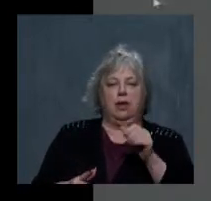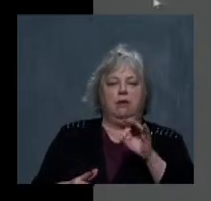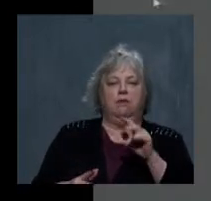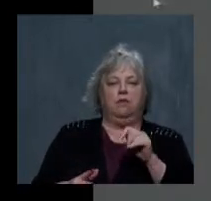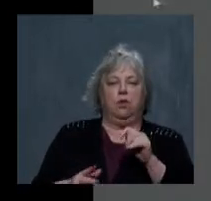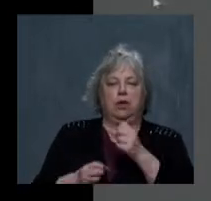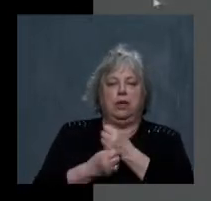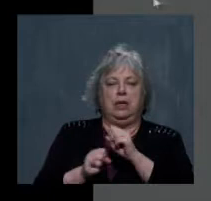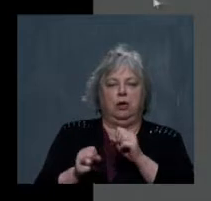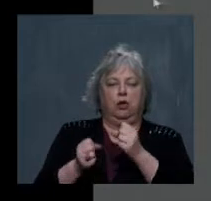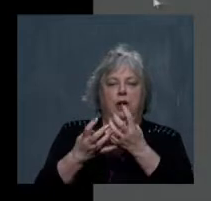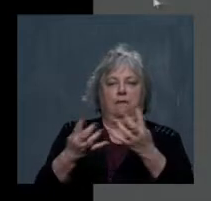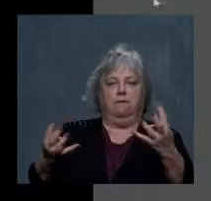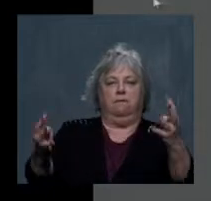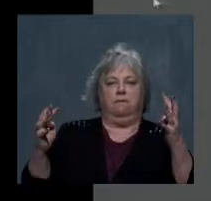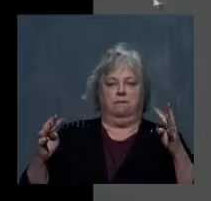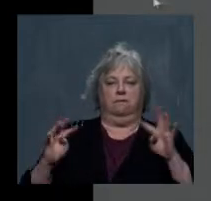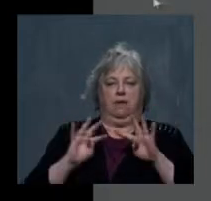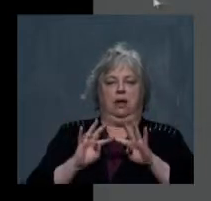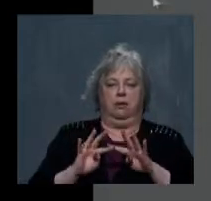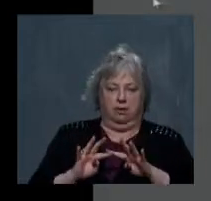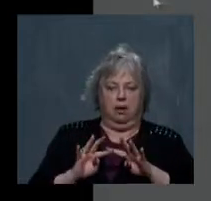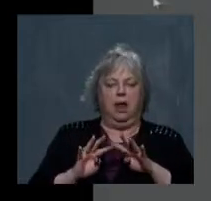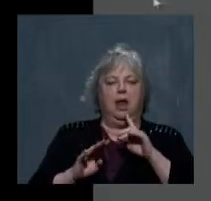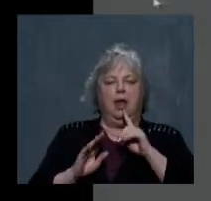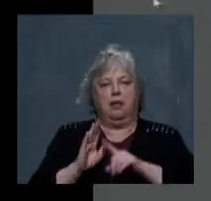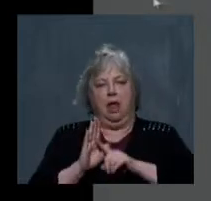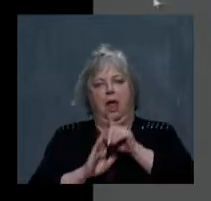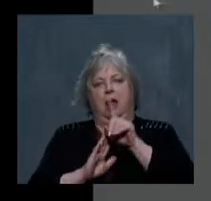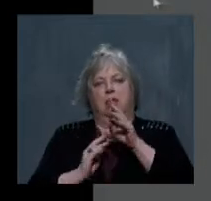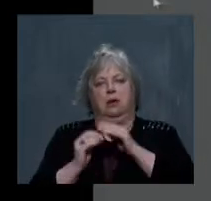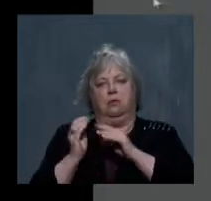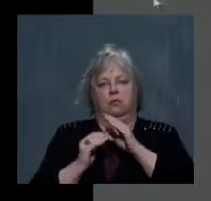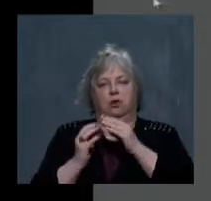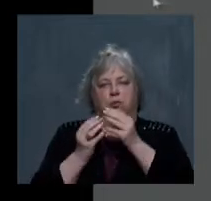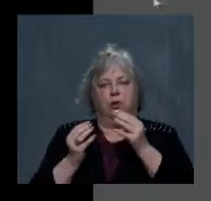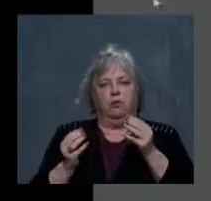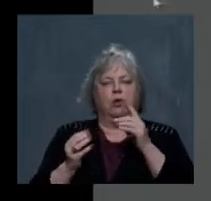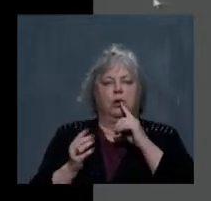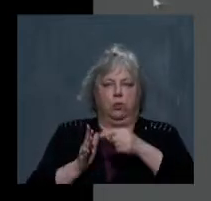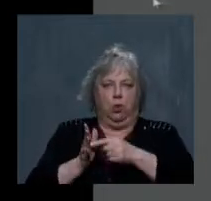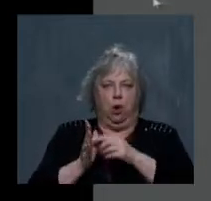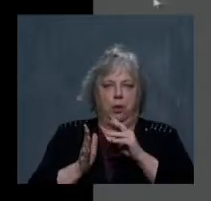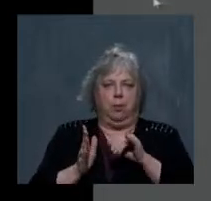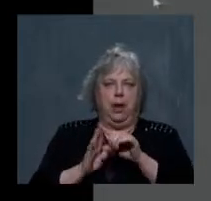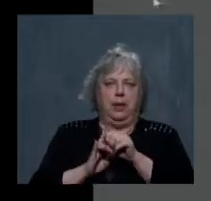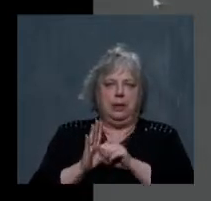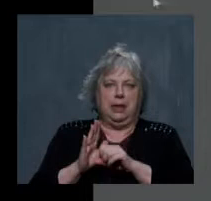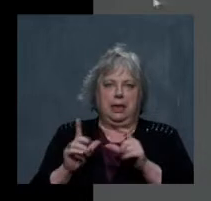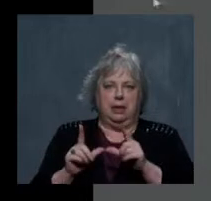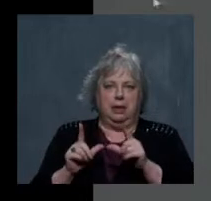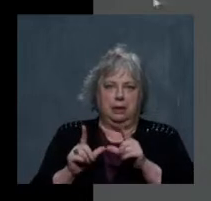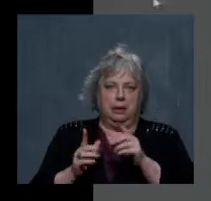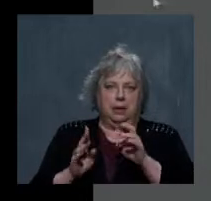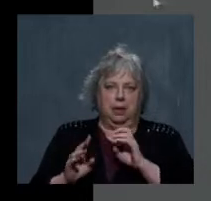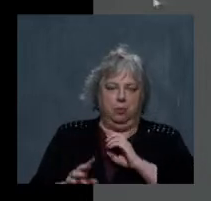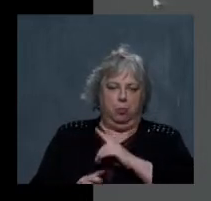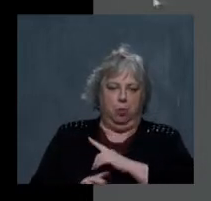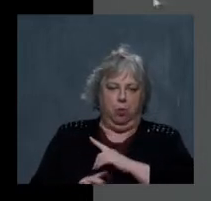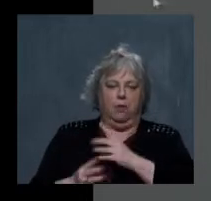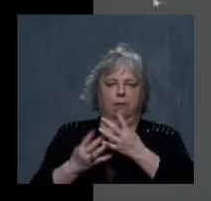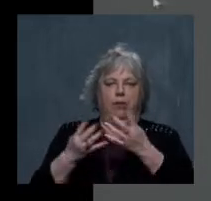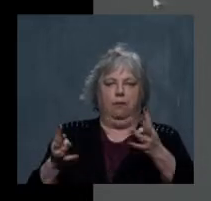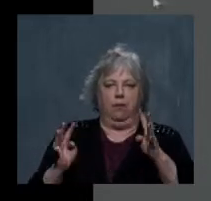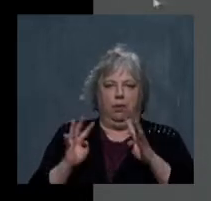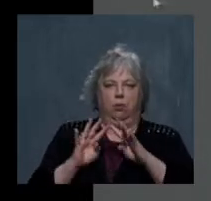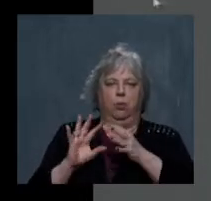fence around the perimeter of the site. The applicant notes the height and construction material of the fence is a requirement by the state licensing board. The fence will be a